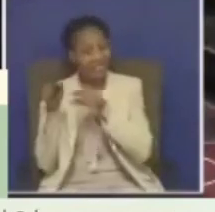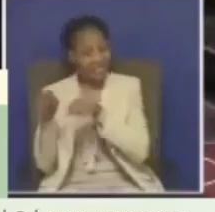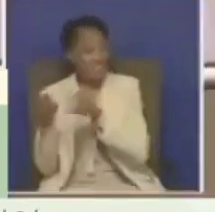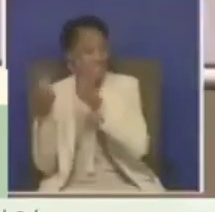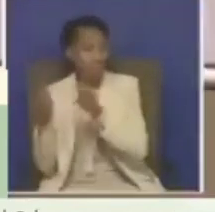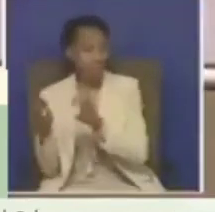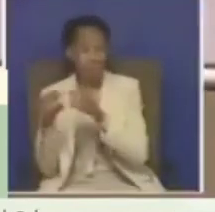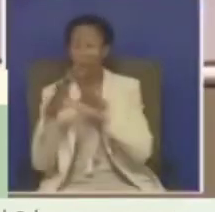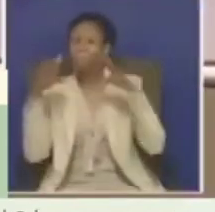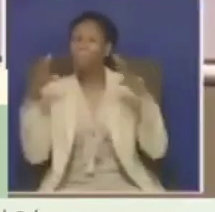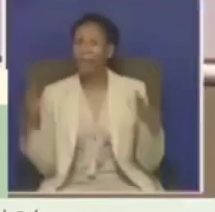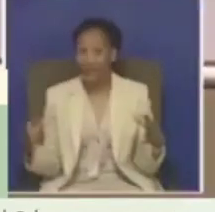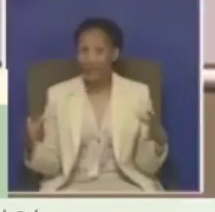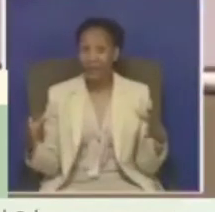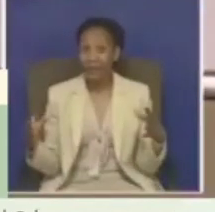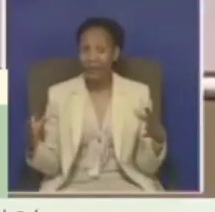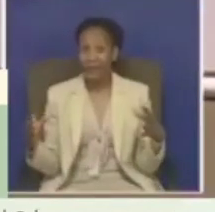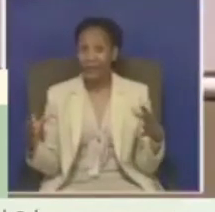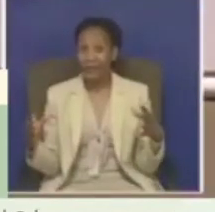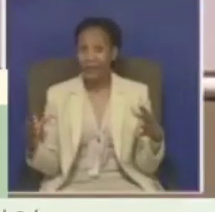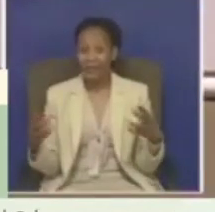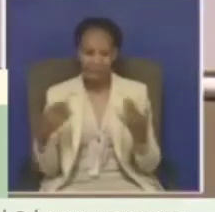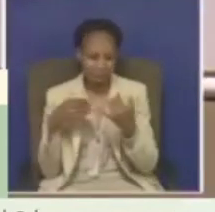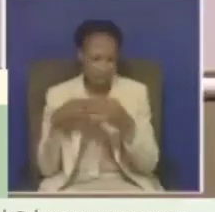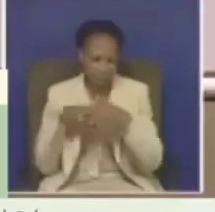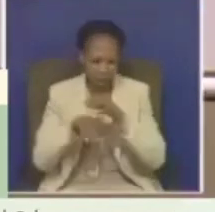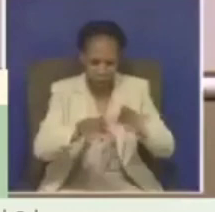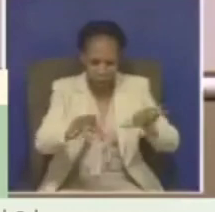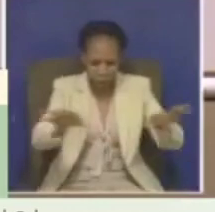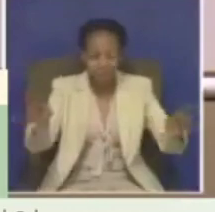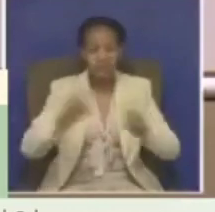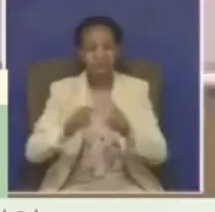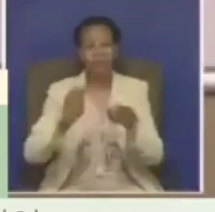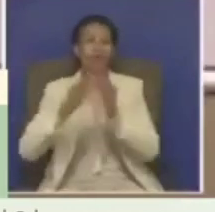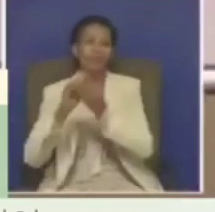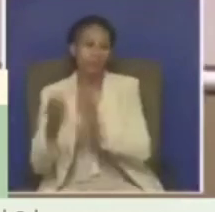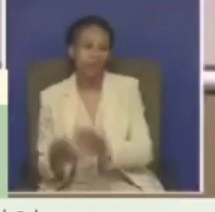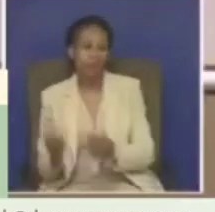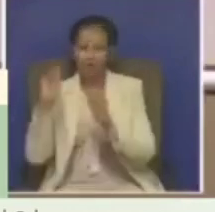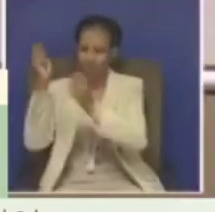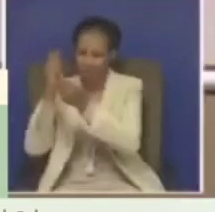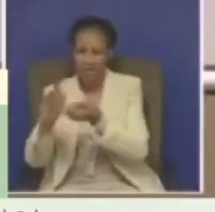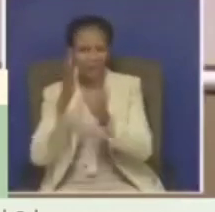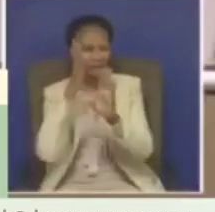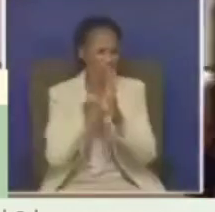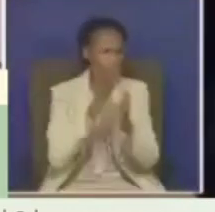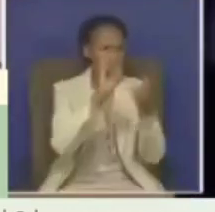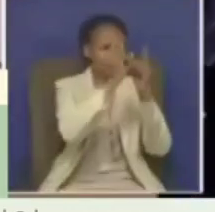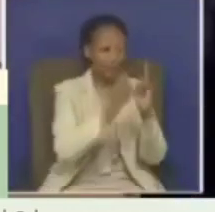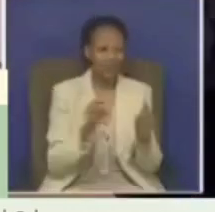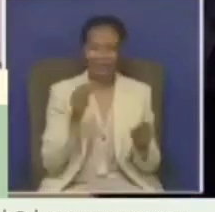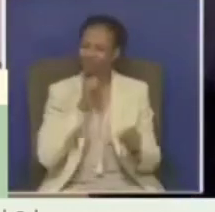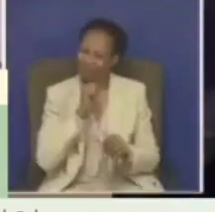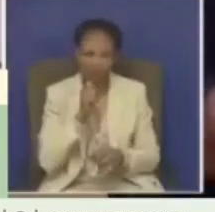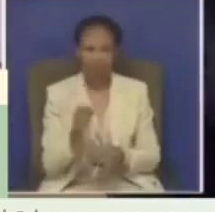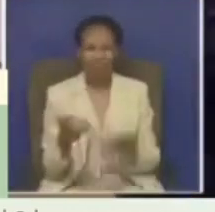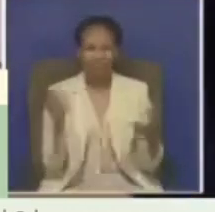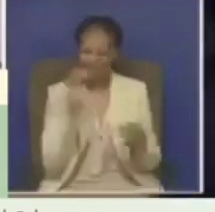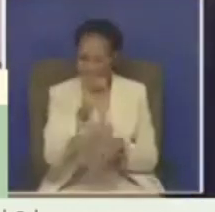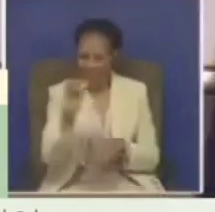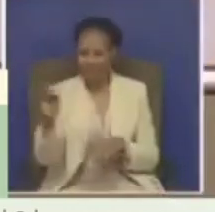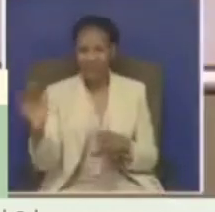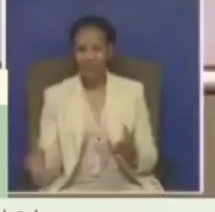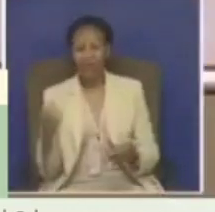extortion that is ravaging our communities, whether you're in rural, township, and urban areas in South Africa.